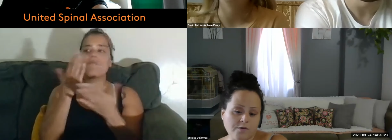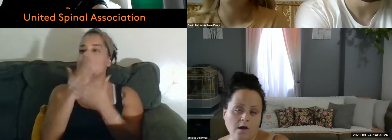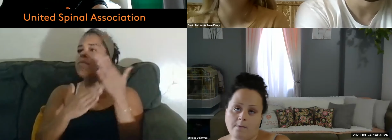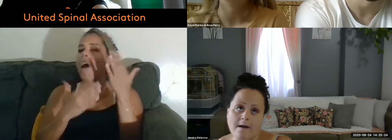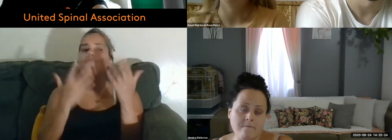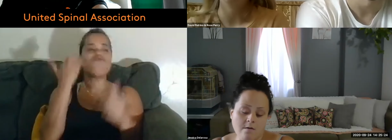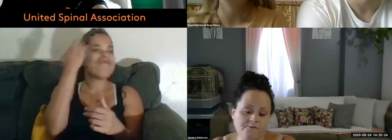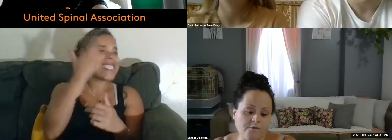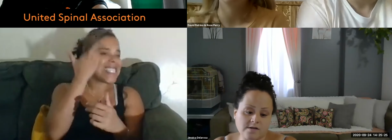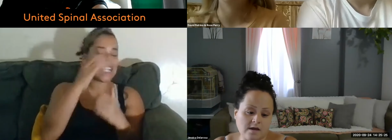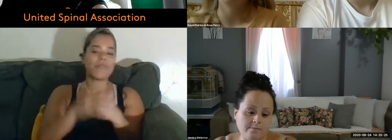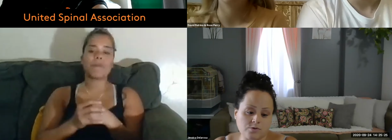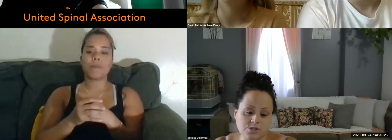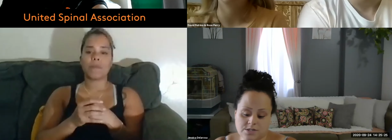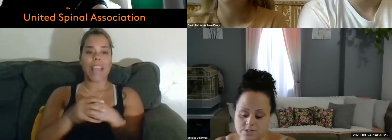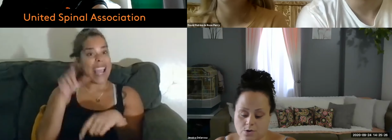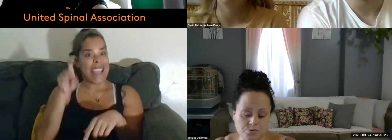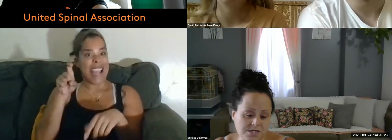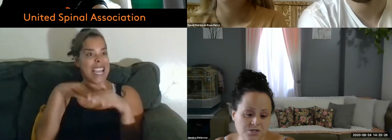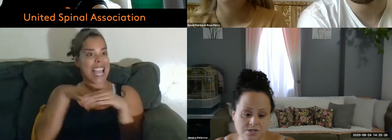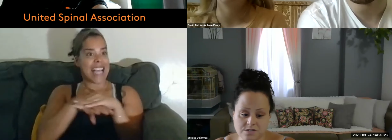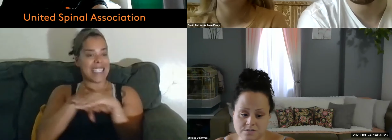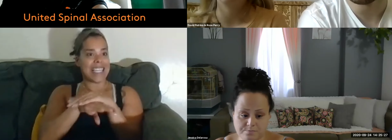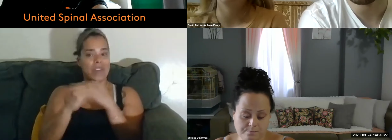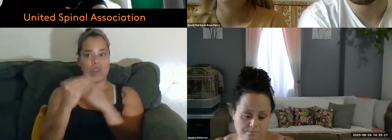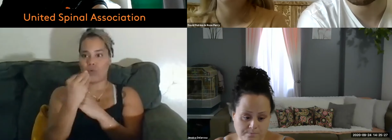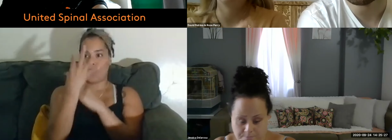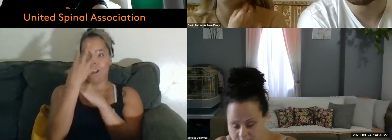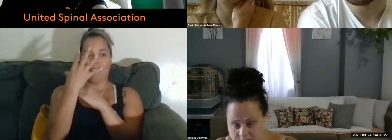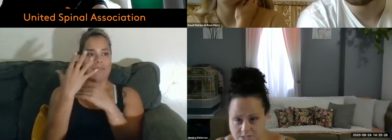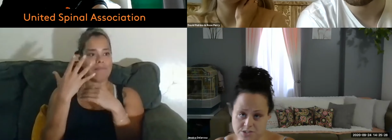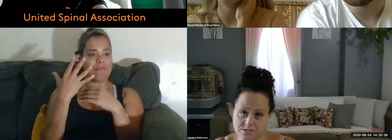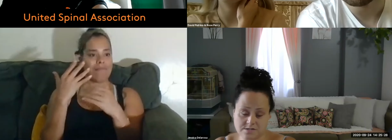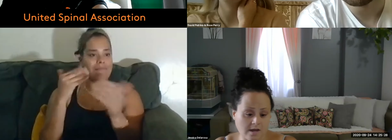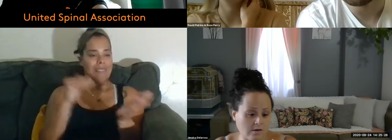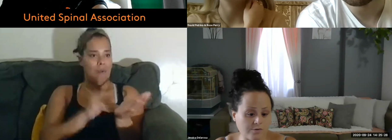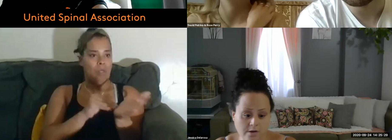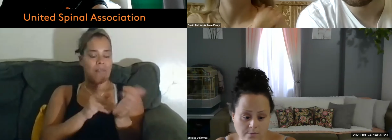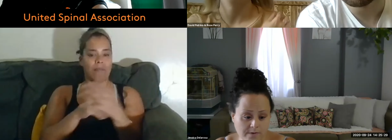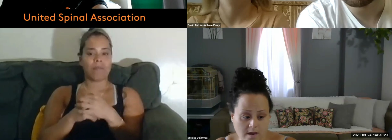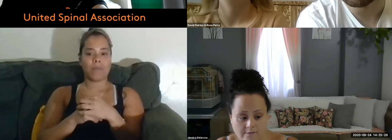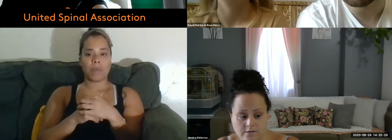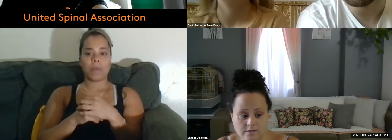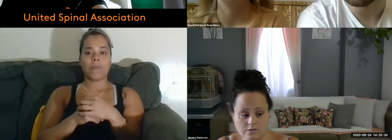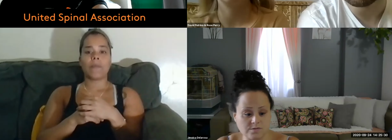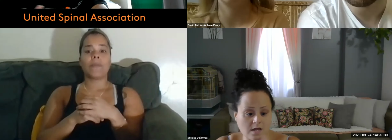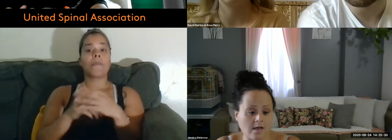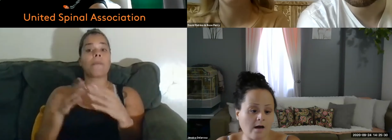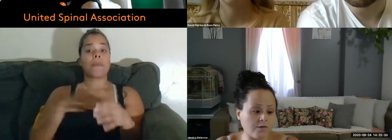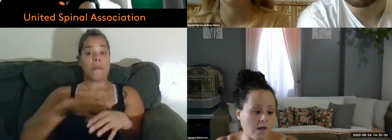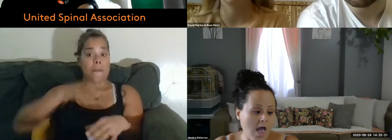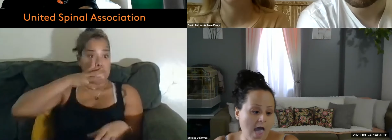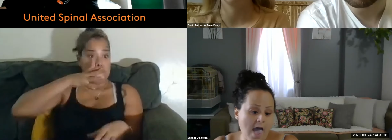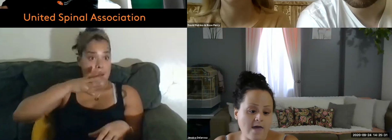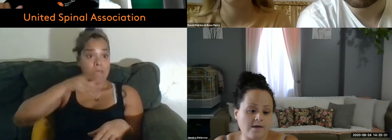telehealth, my mom, for an example, she does OT, she does PT, she does psychotherapy, everything through